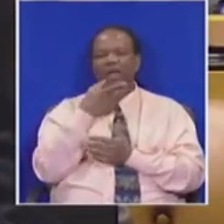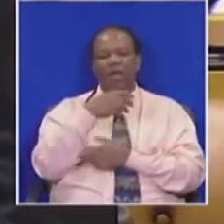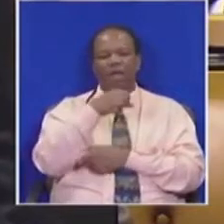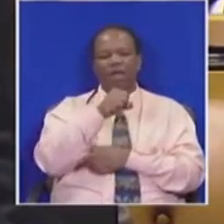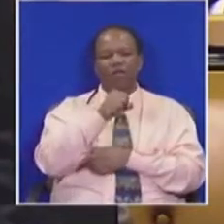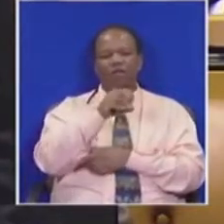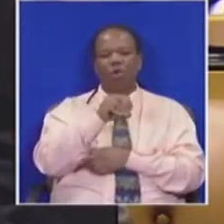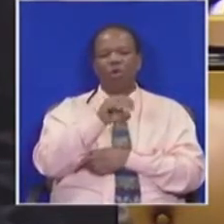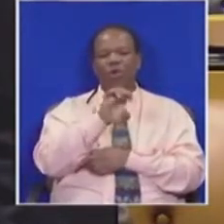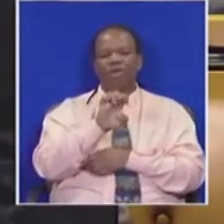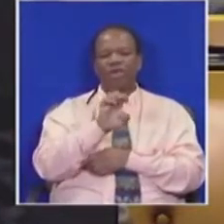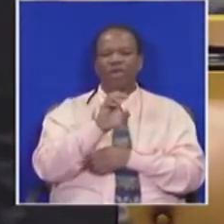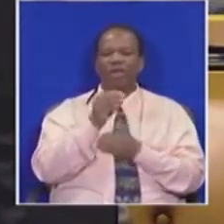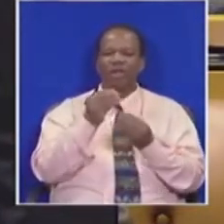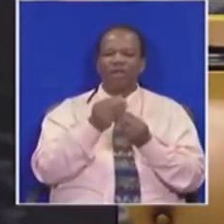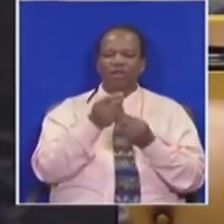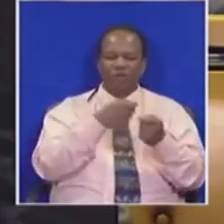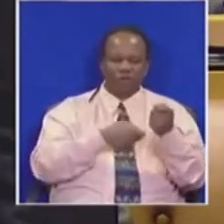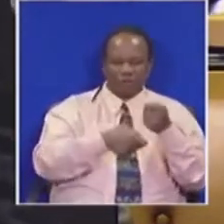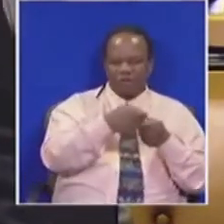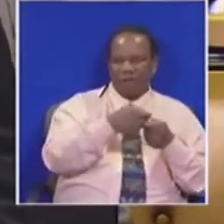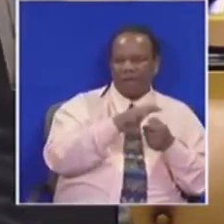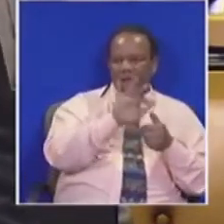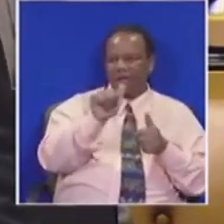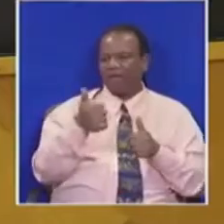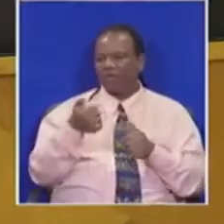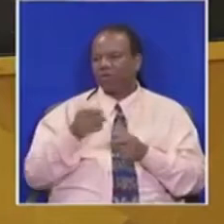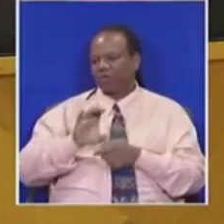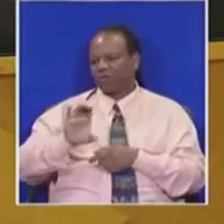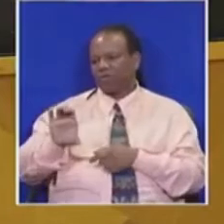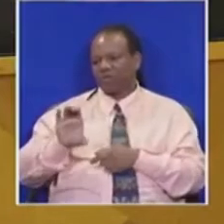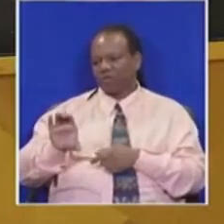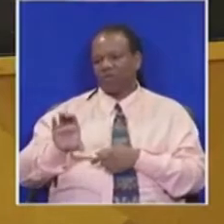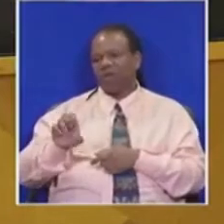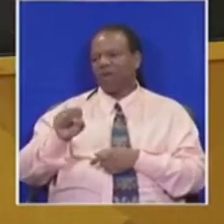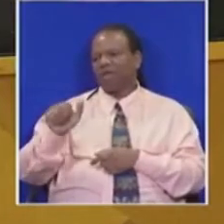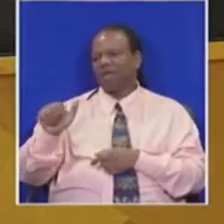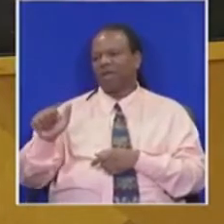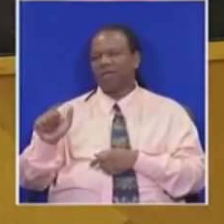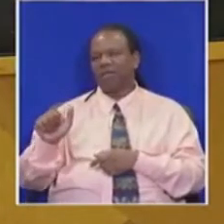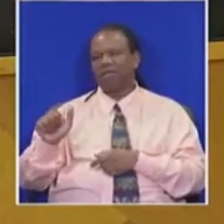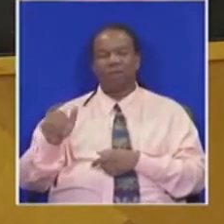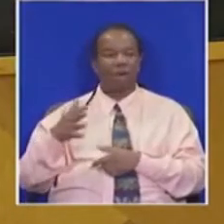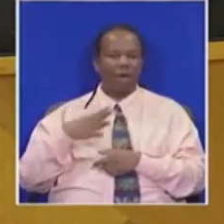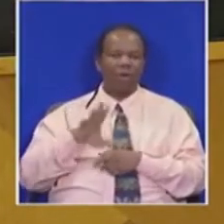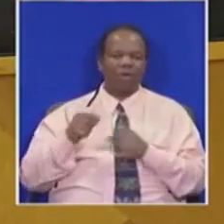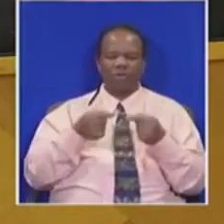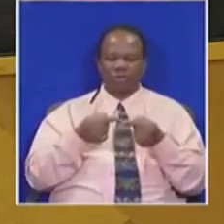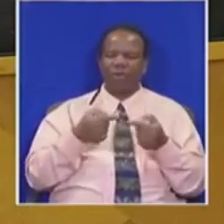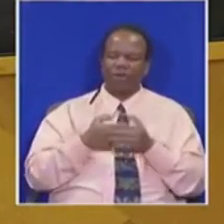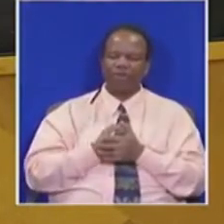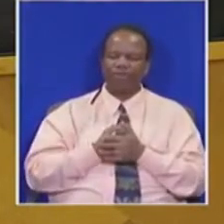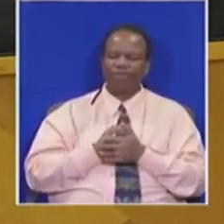state-owned assets to finance others, is it the wise thing to do? I would like to debate that. I